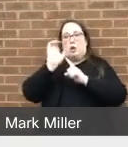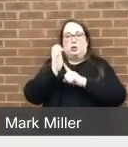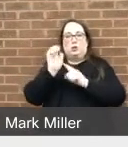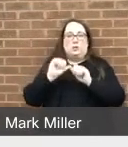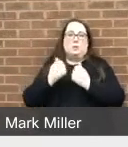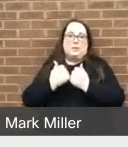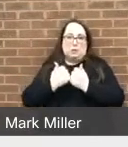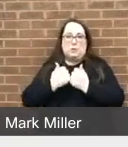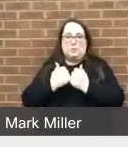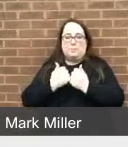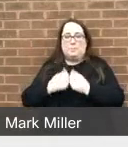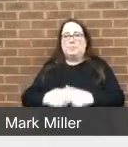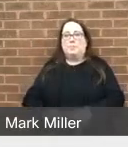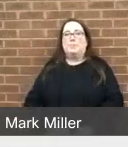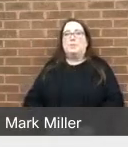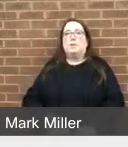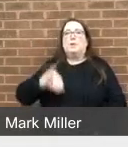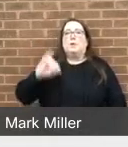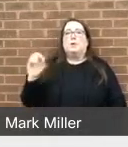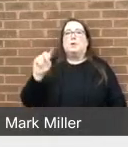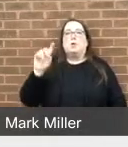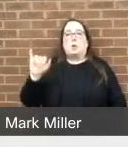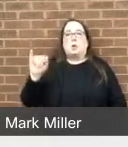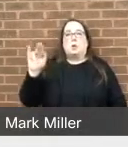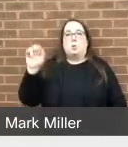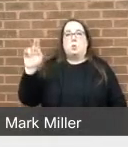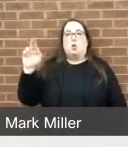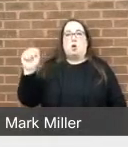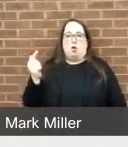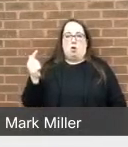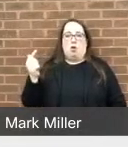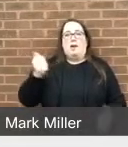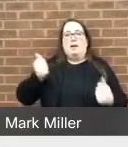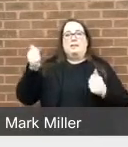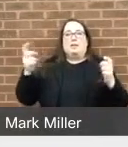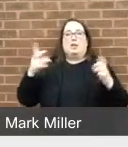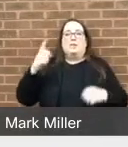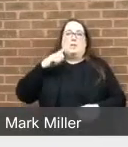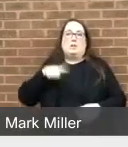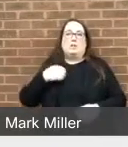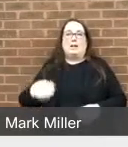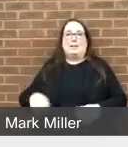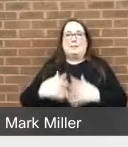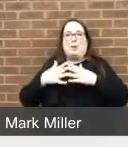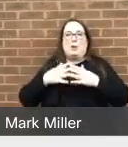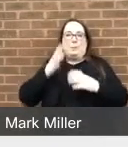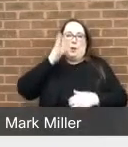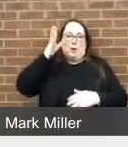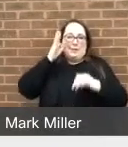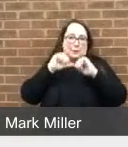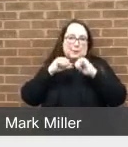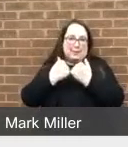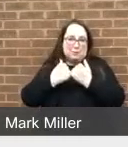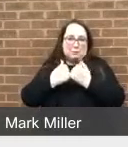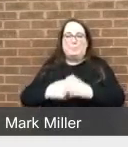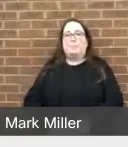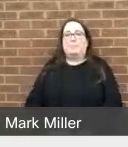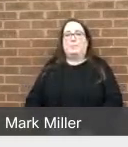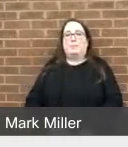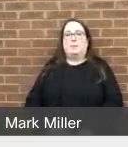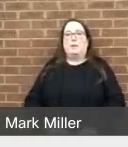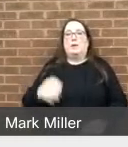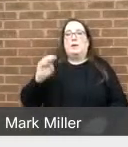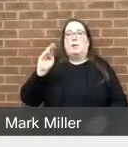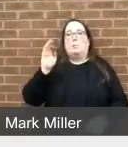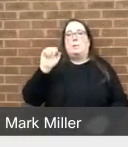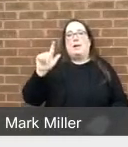Association. Jody Wong, Executive Director of the Chinese American Parents Association. Michael